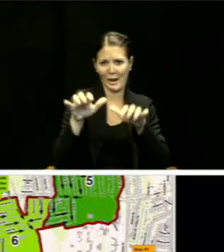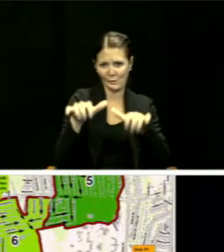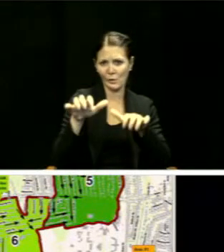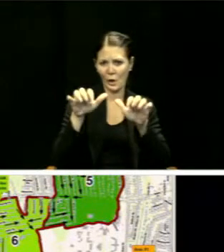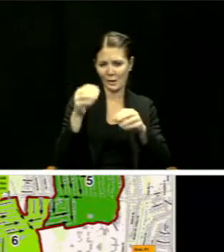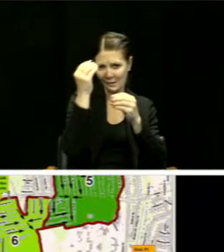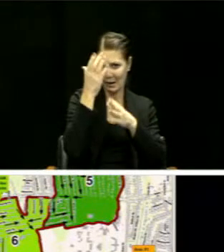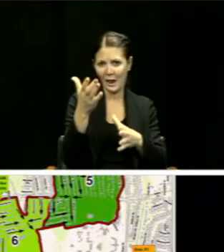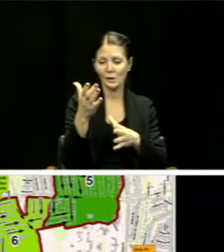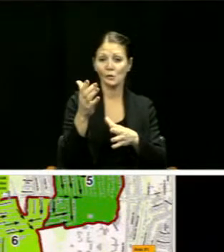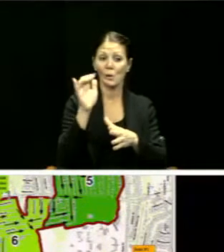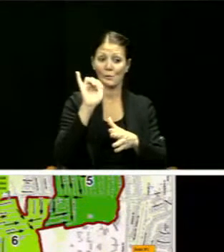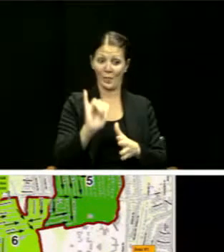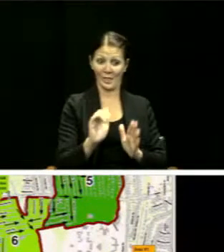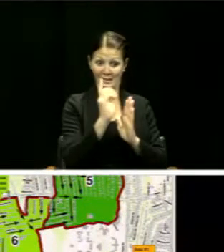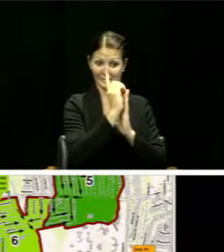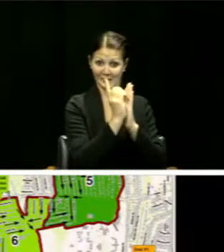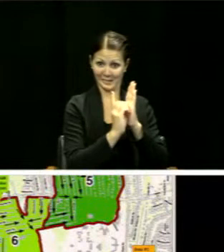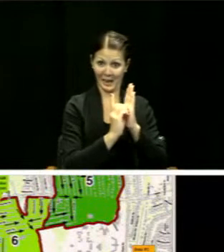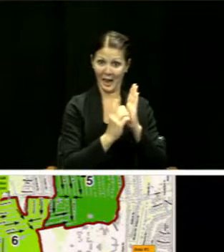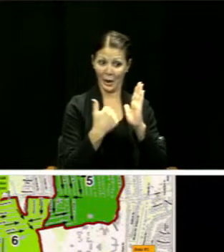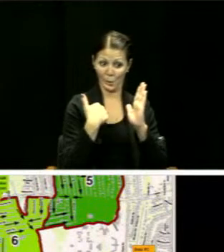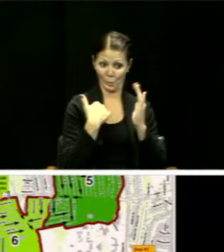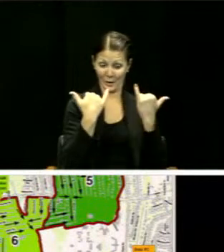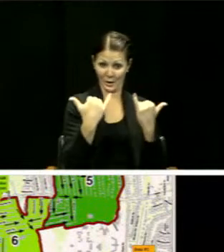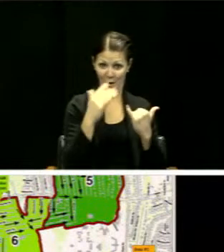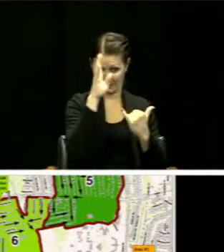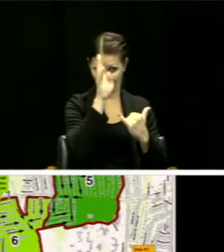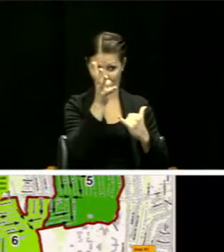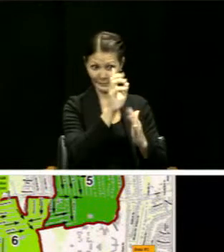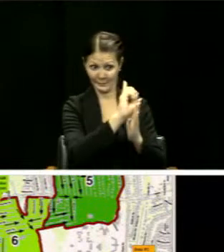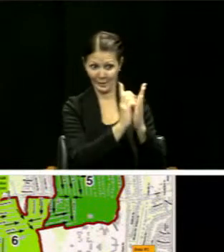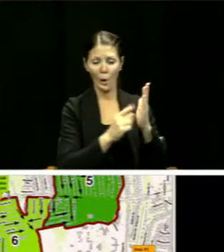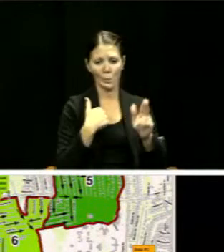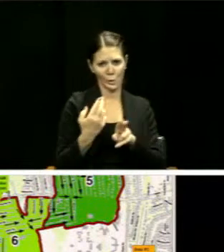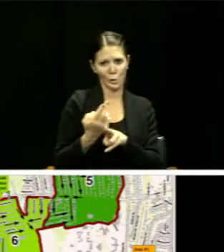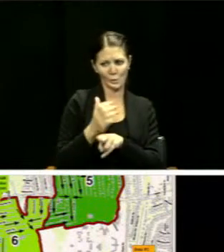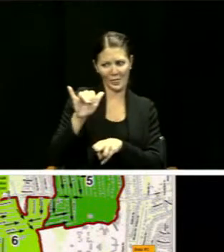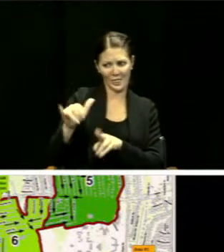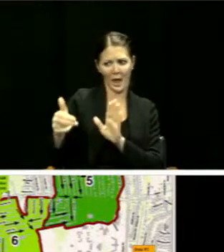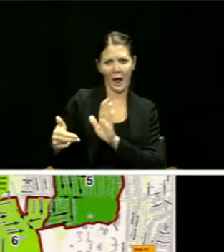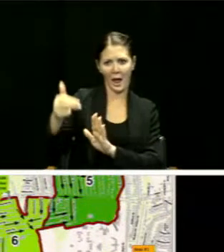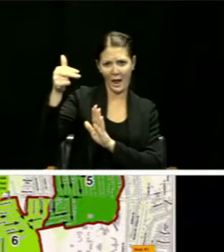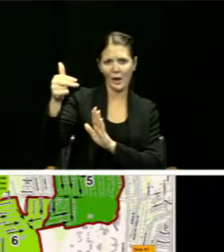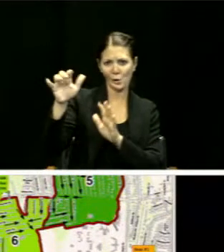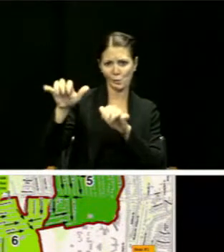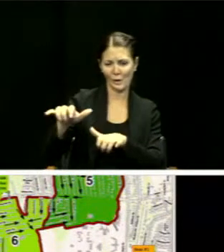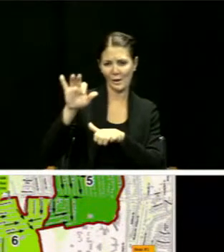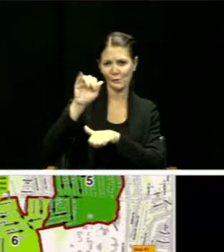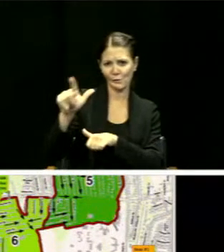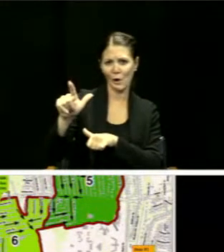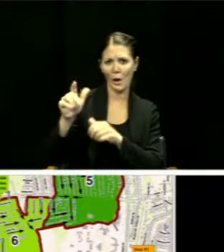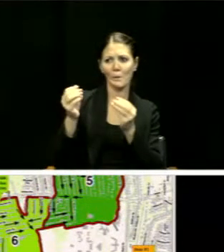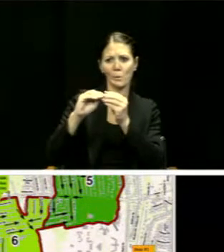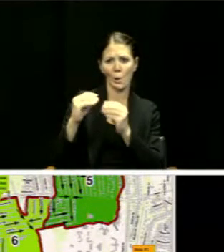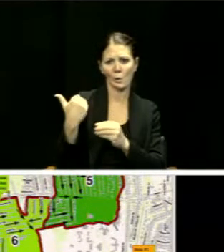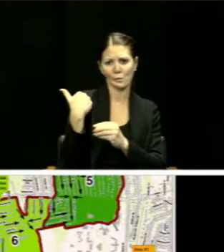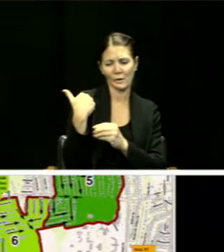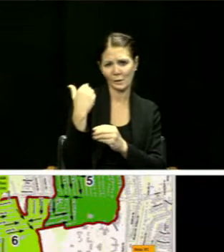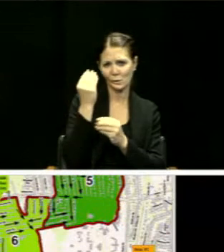So for the design, we're using the higher rainfall data, the more frequent information, but it's